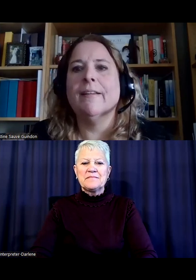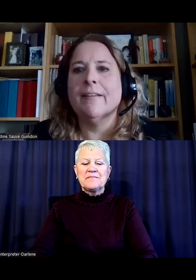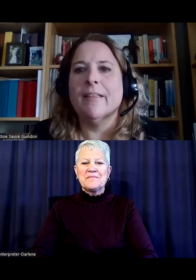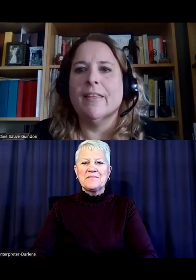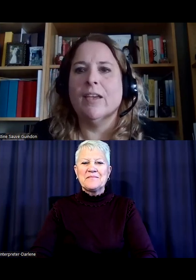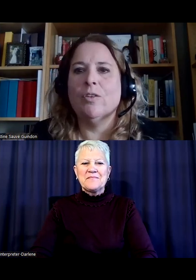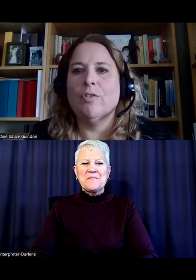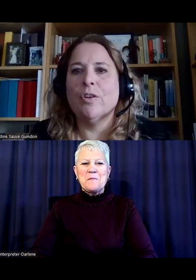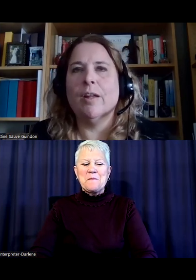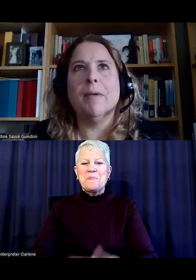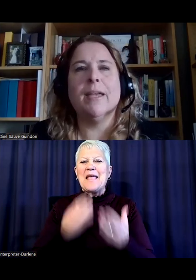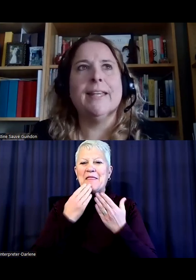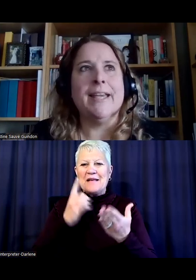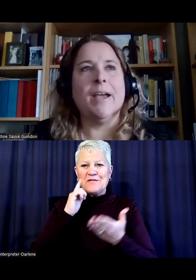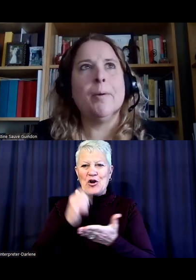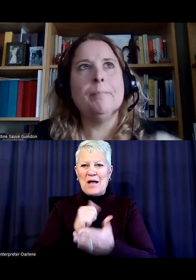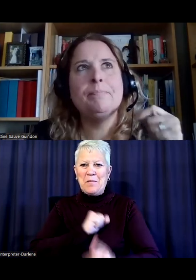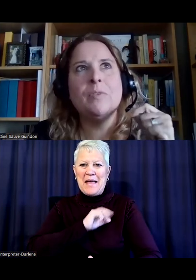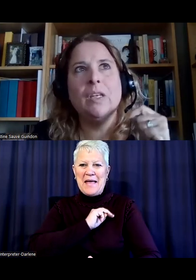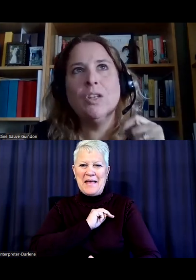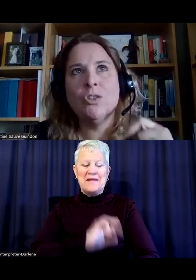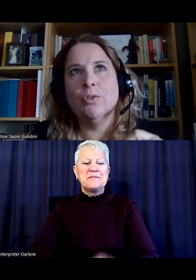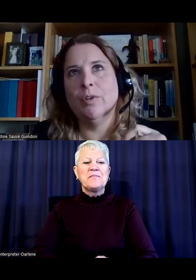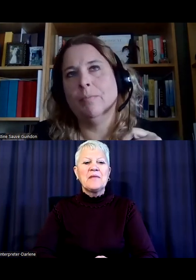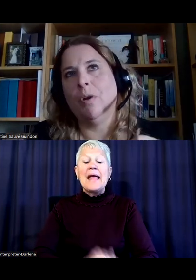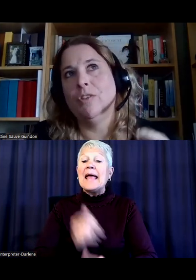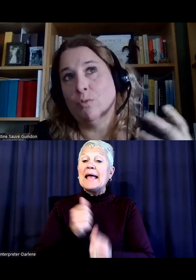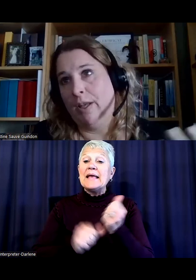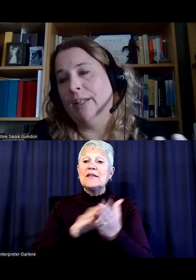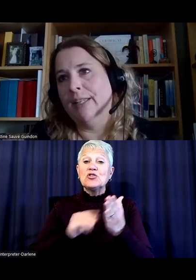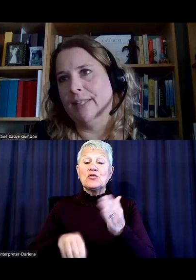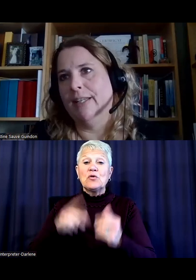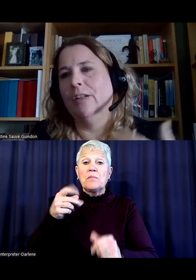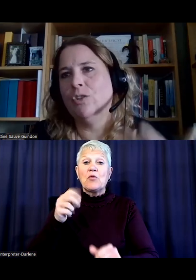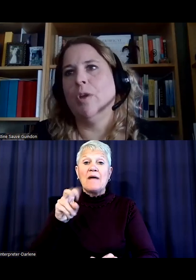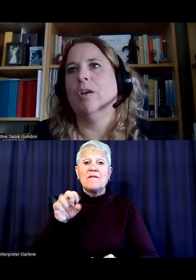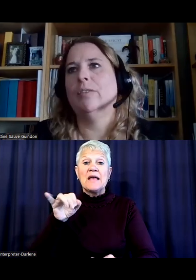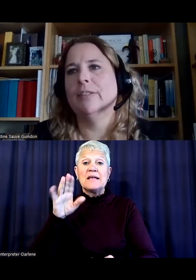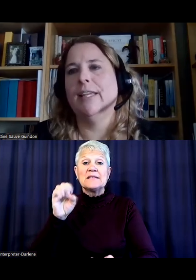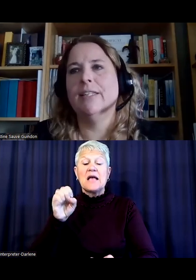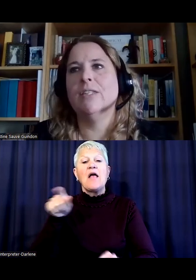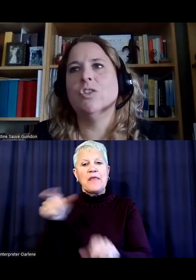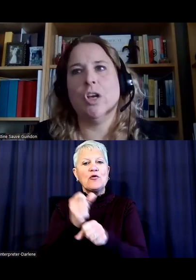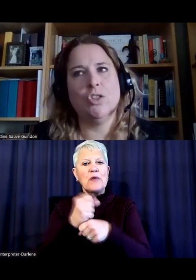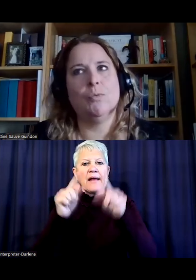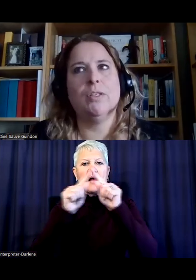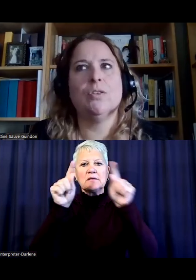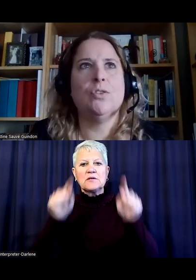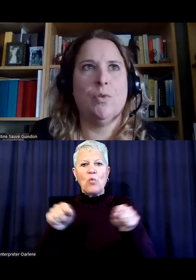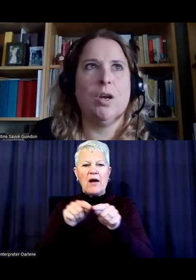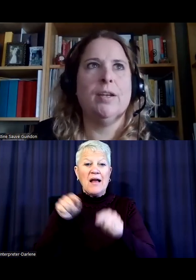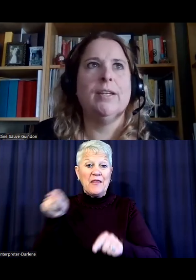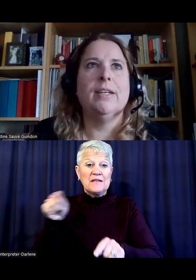Yeah. Thank you for your help, Anne. Each student in the province created, like I said, a square. And this is